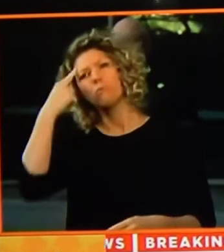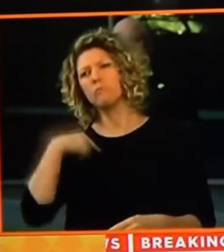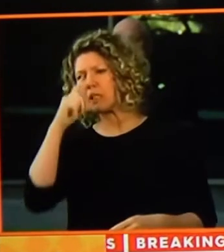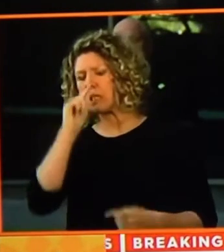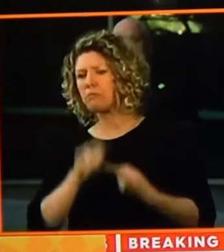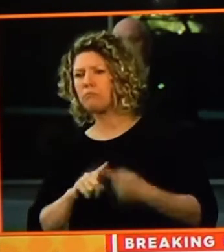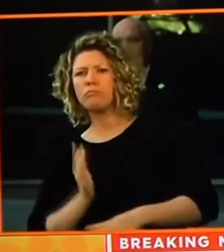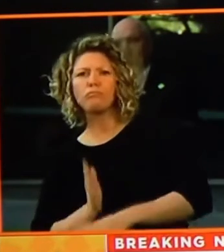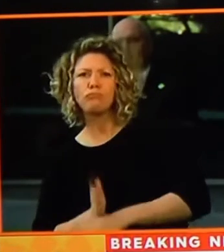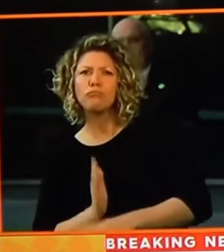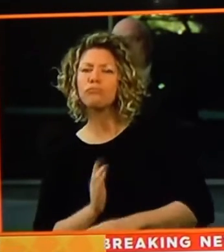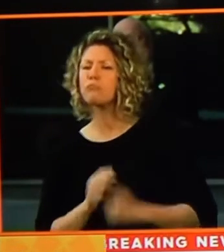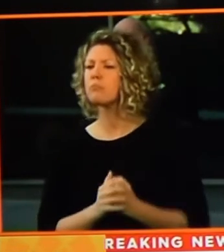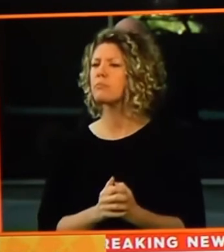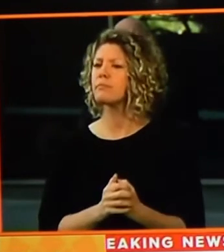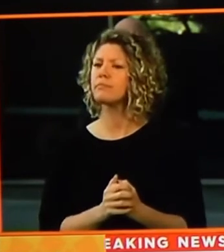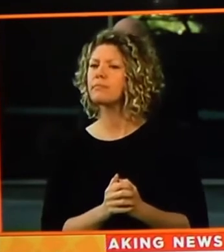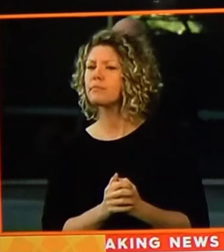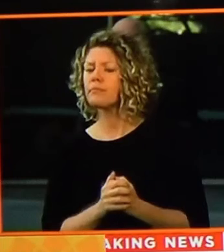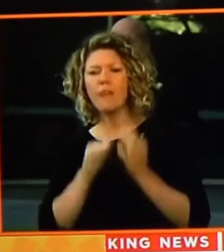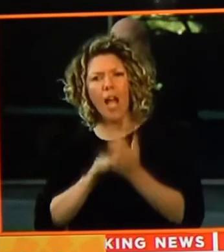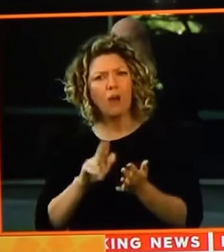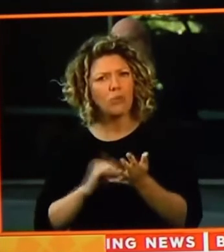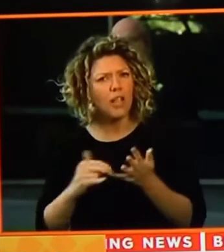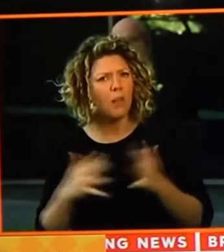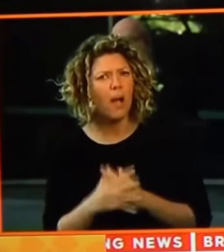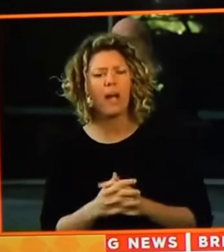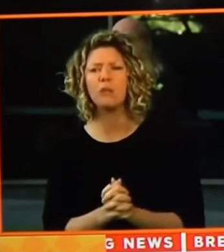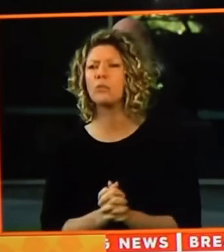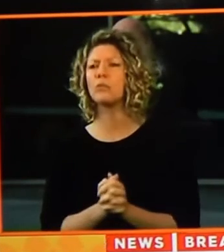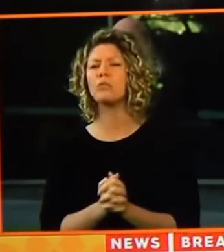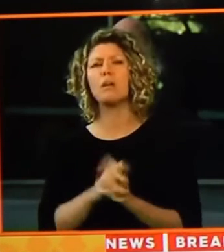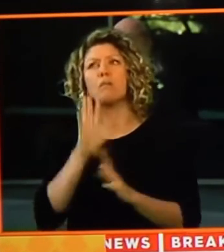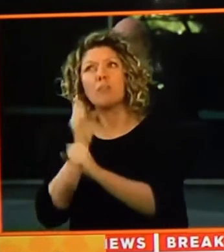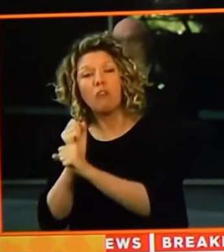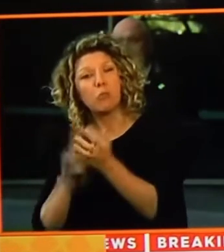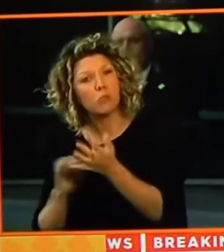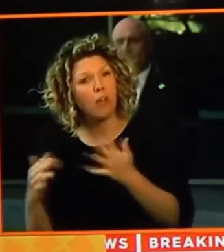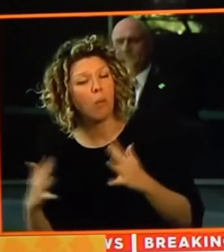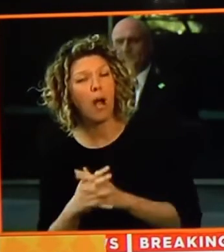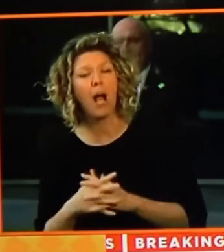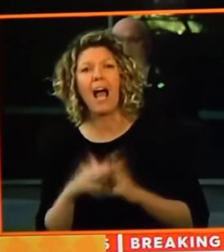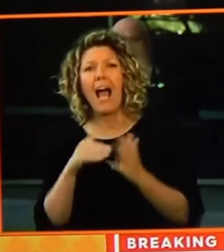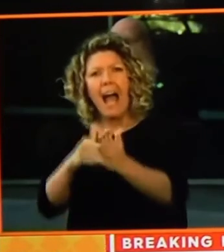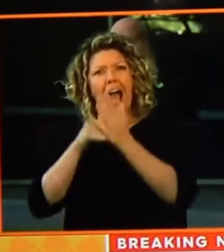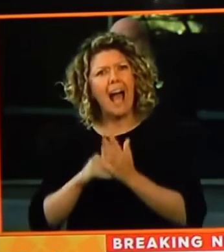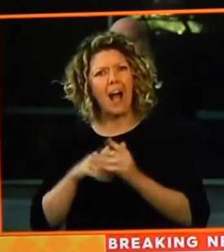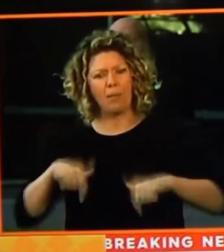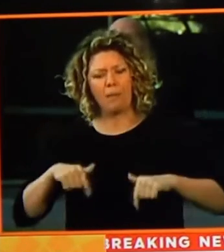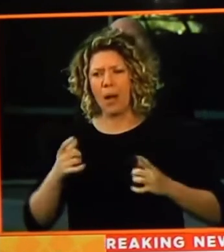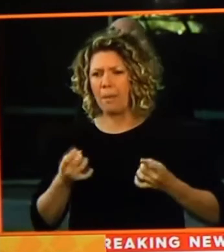to serve the Government of New South Wales and the people of New South Wales to help us better prepare,